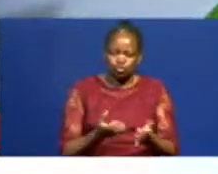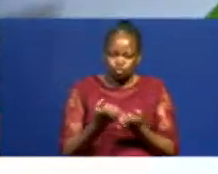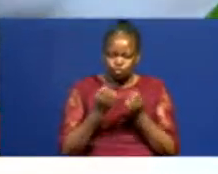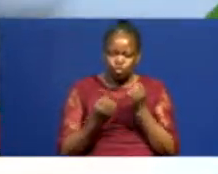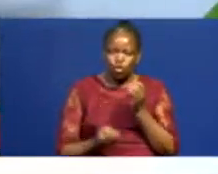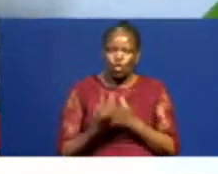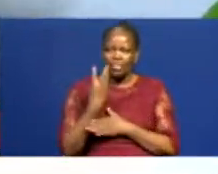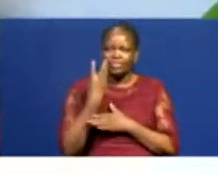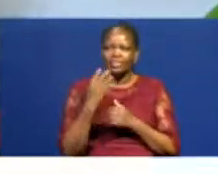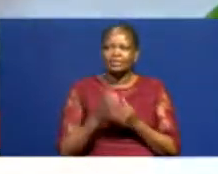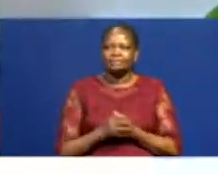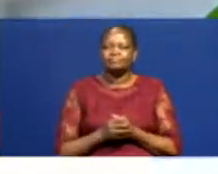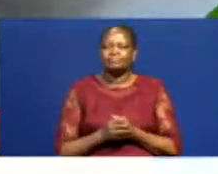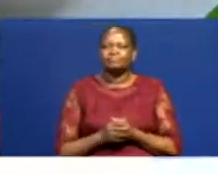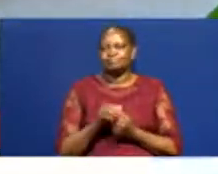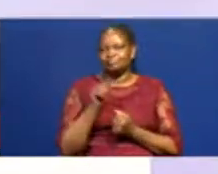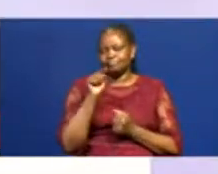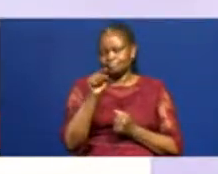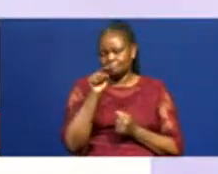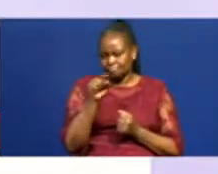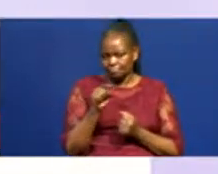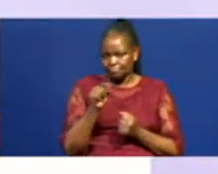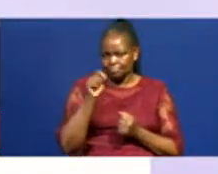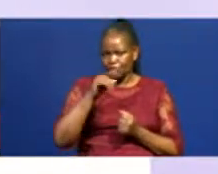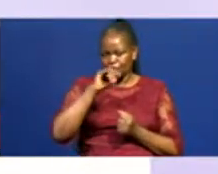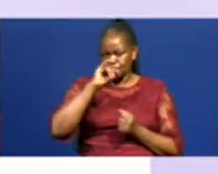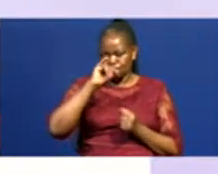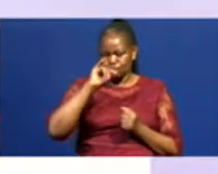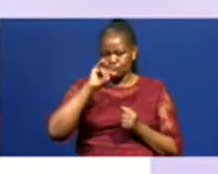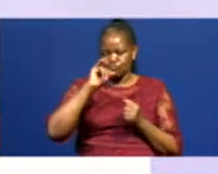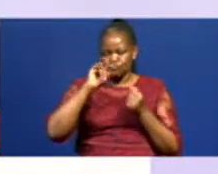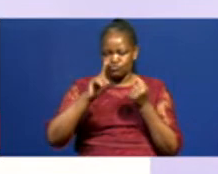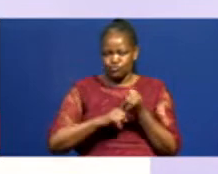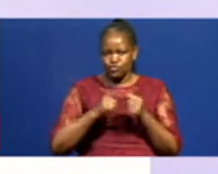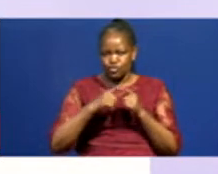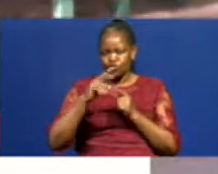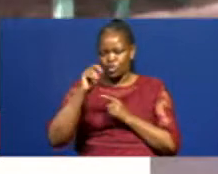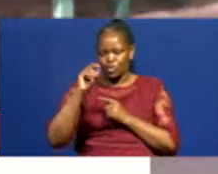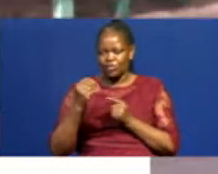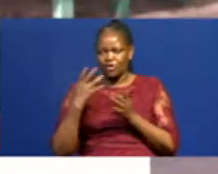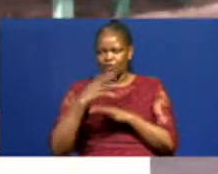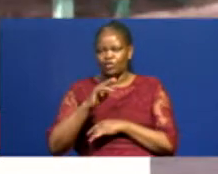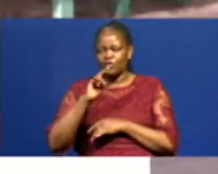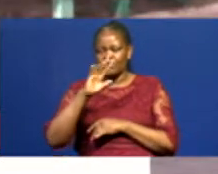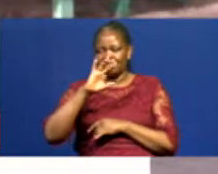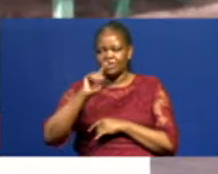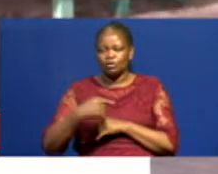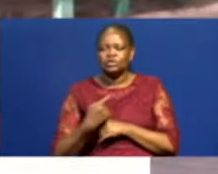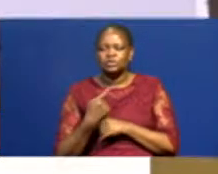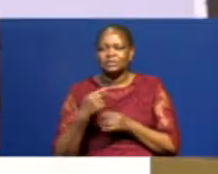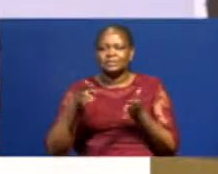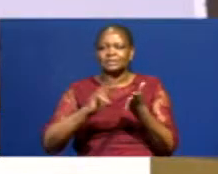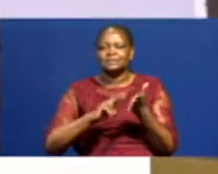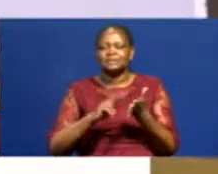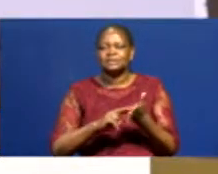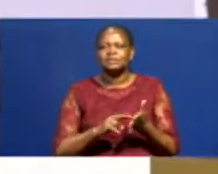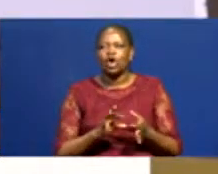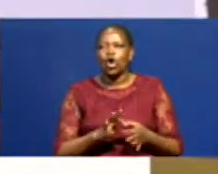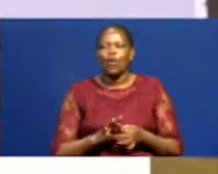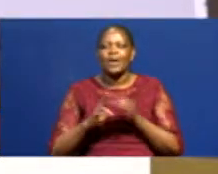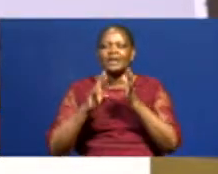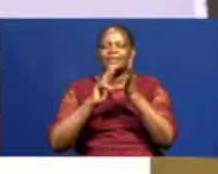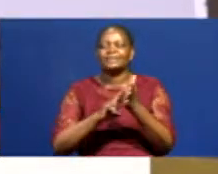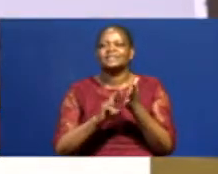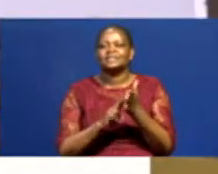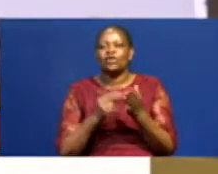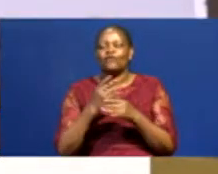growth. As of June 2020, there were over 25,000 registered cooperatives,